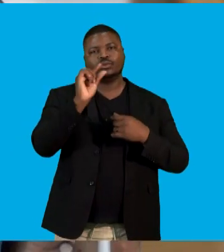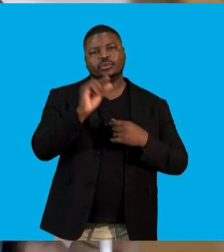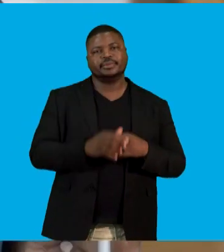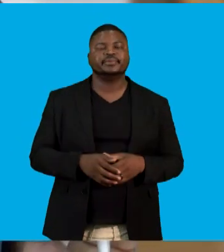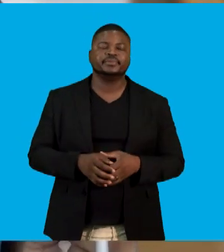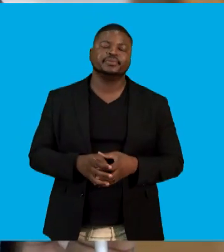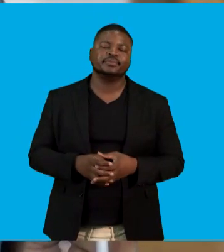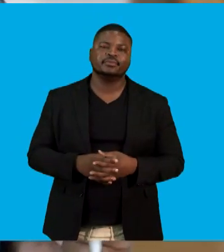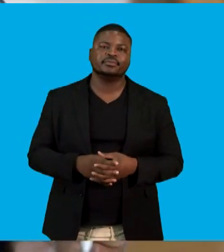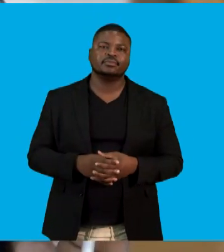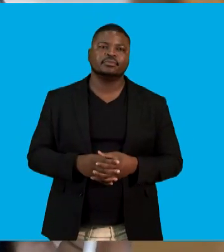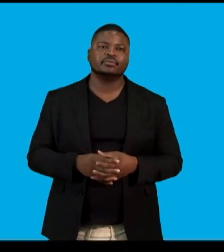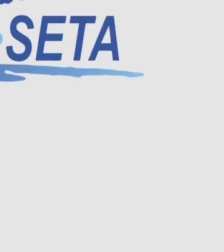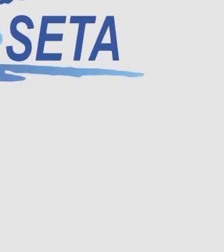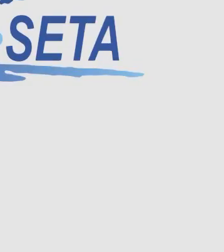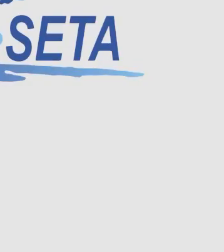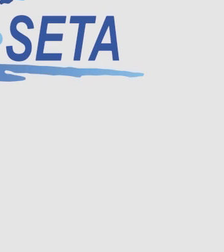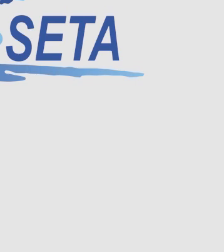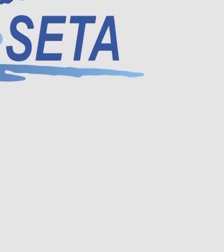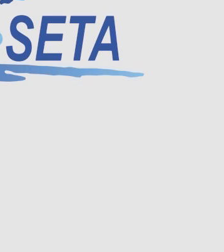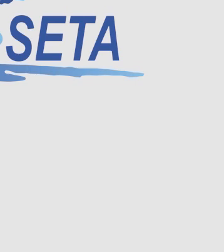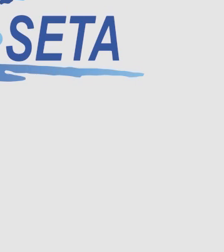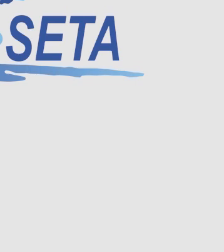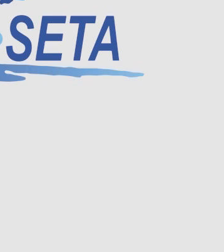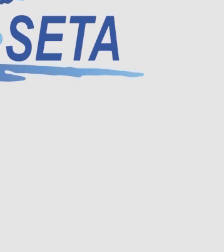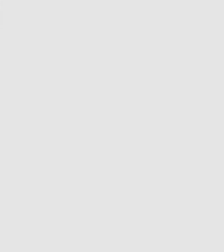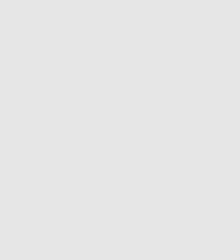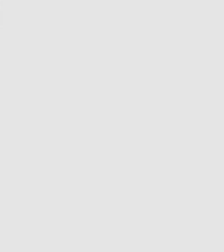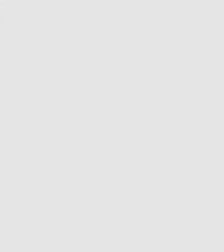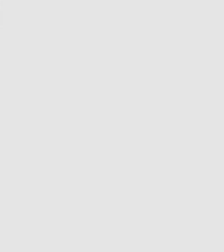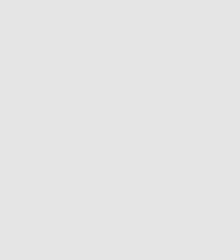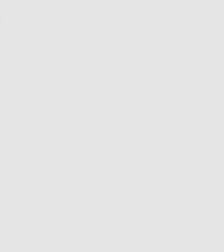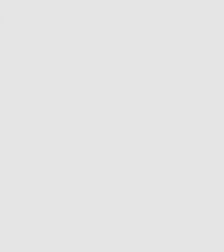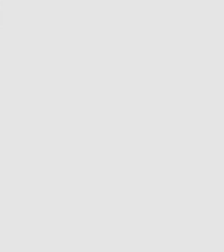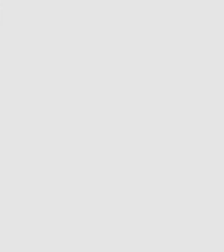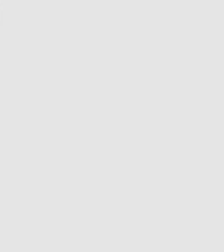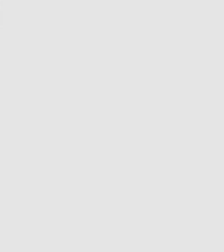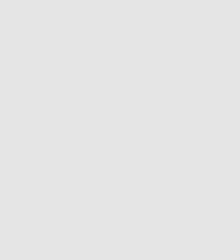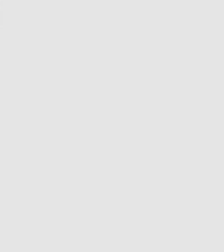Hope to see you again.